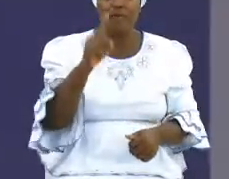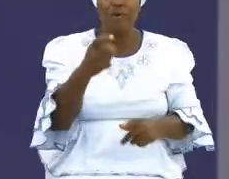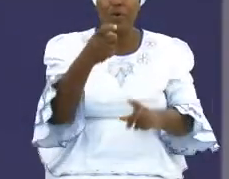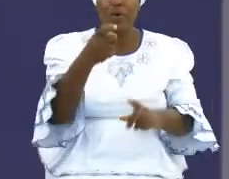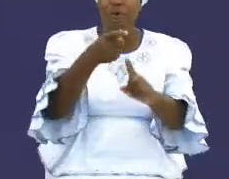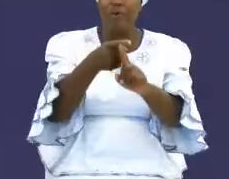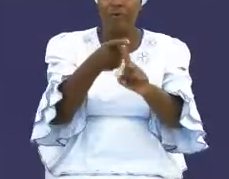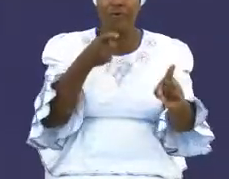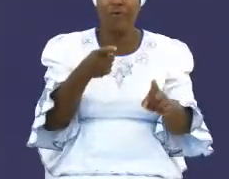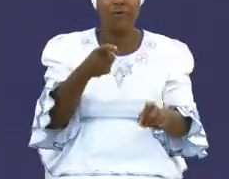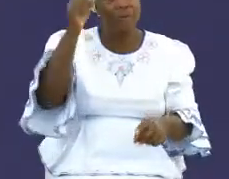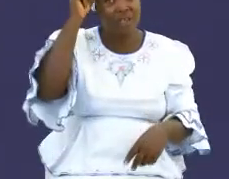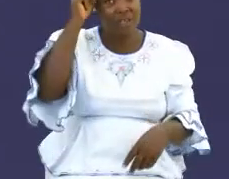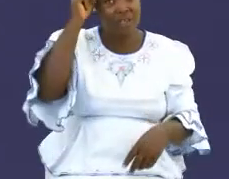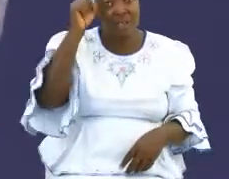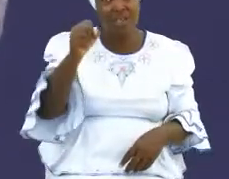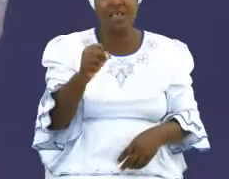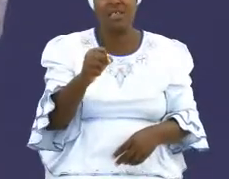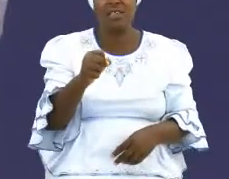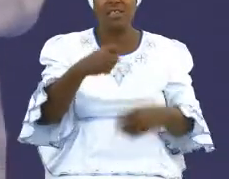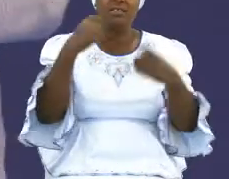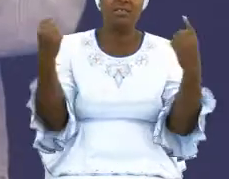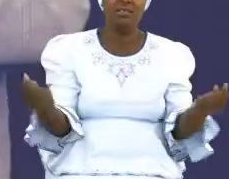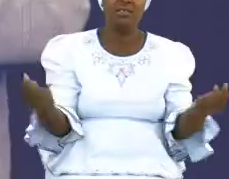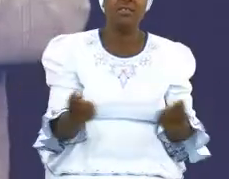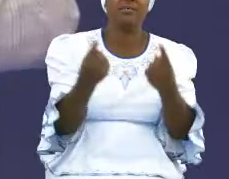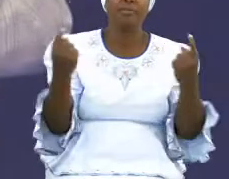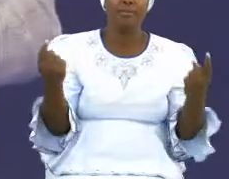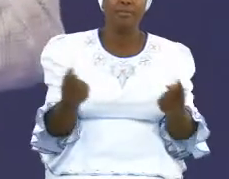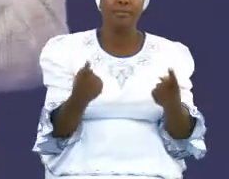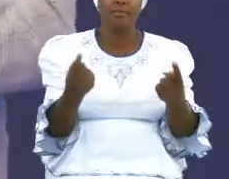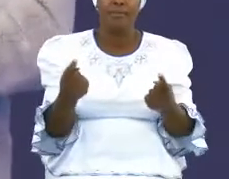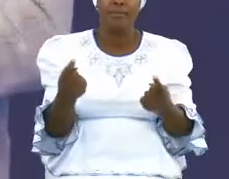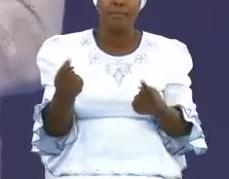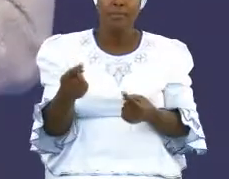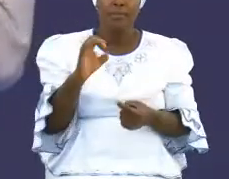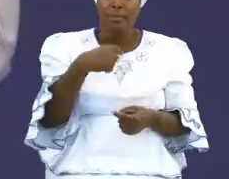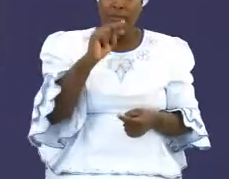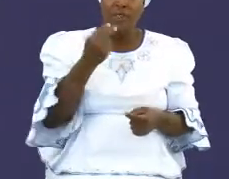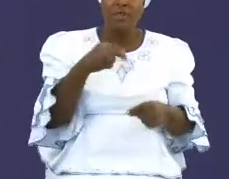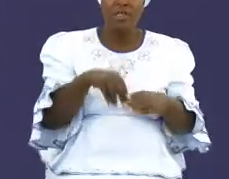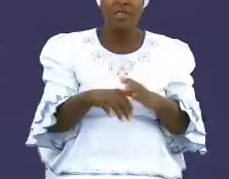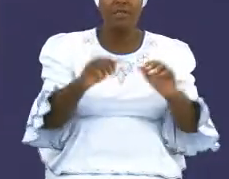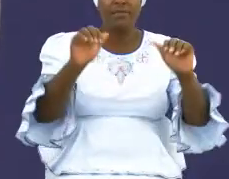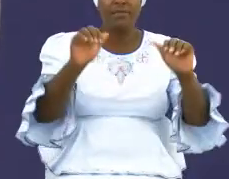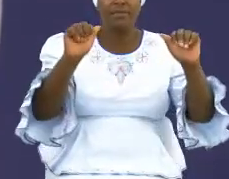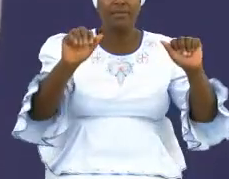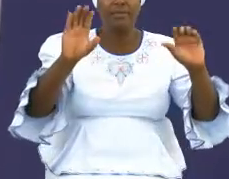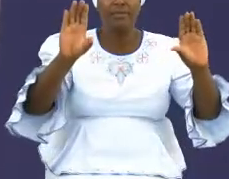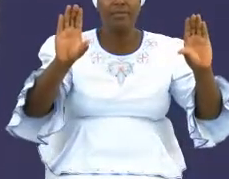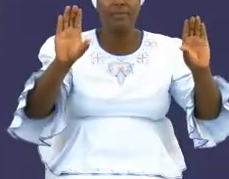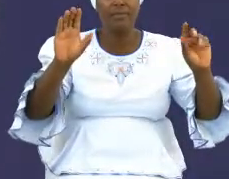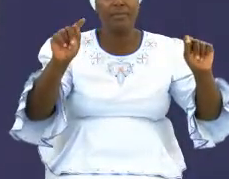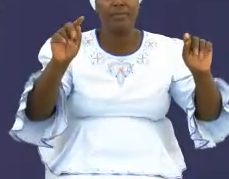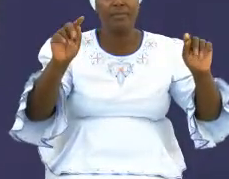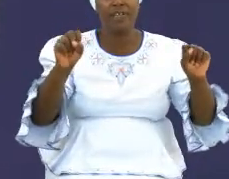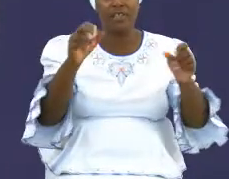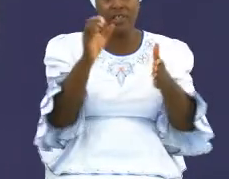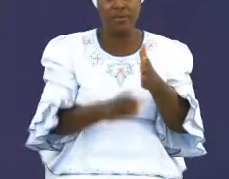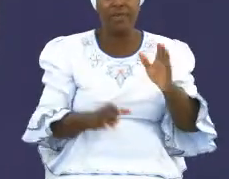from his iniquities. It tells us in Acts chapter 5, verse